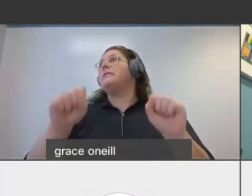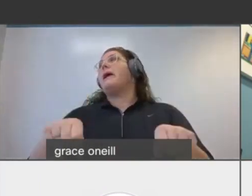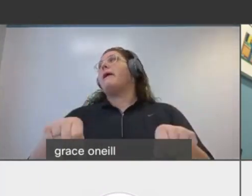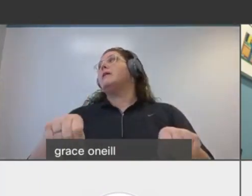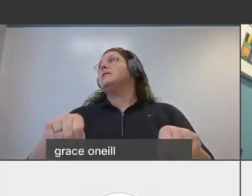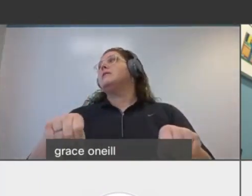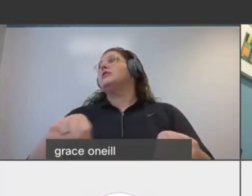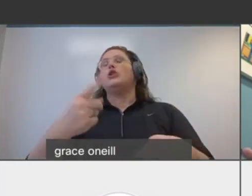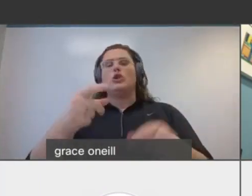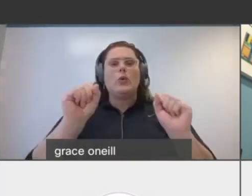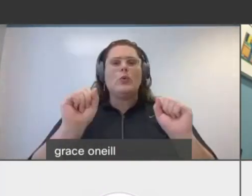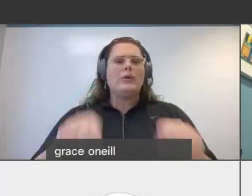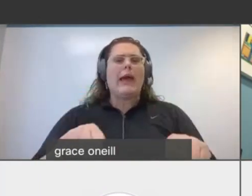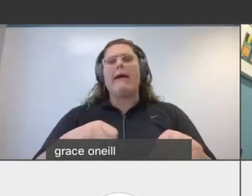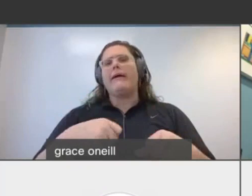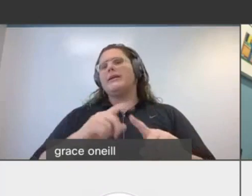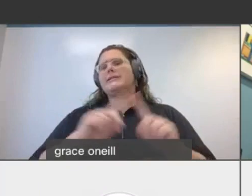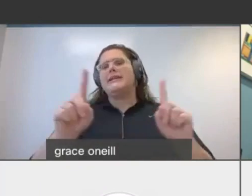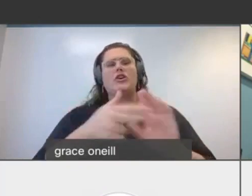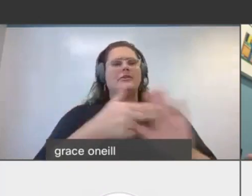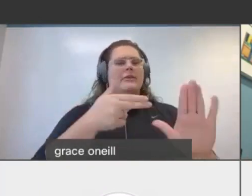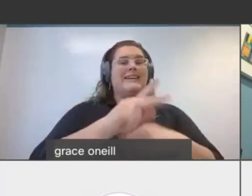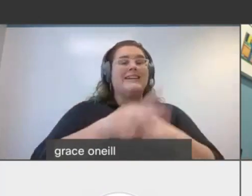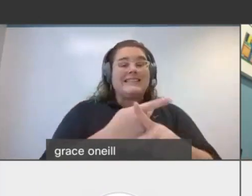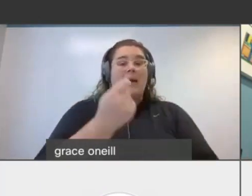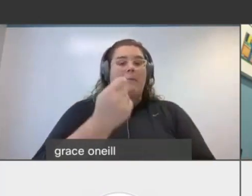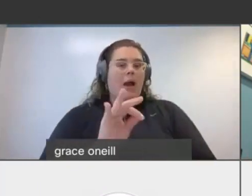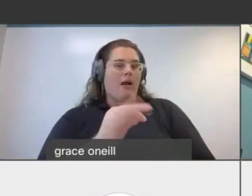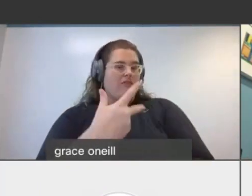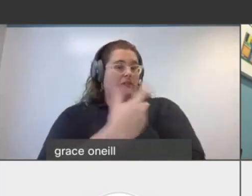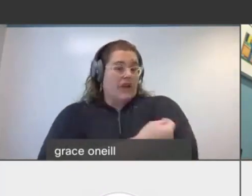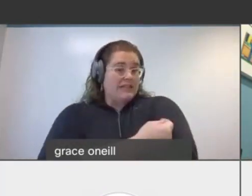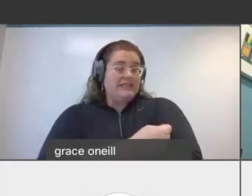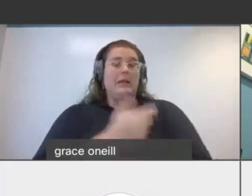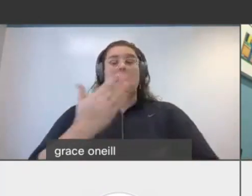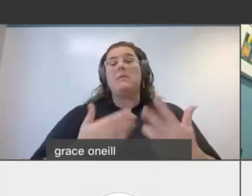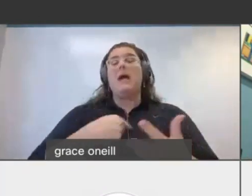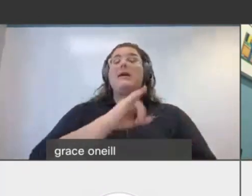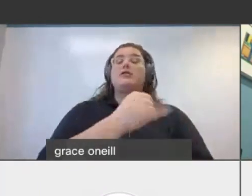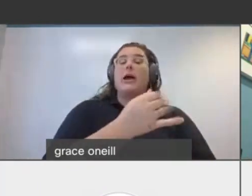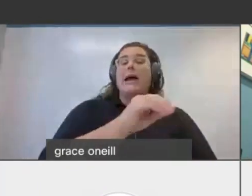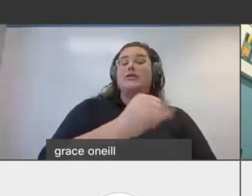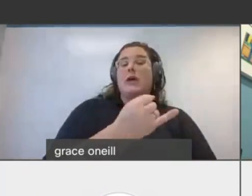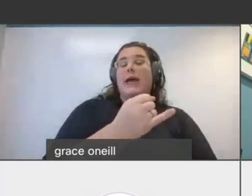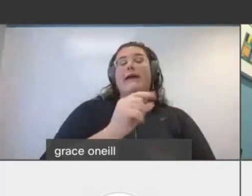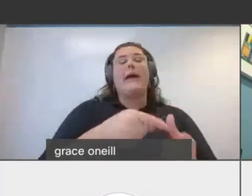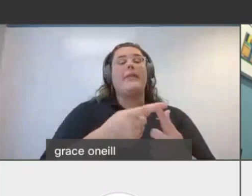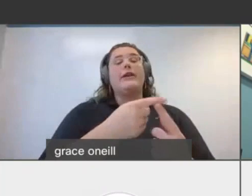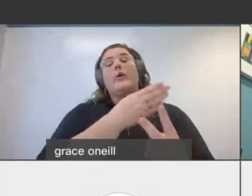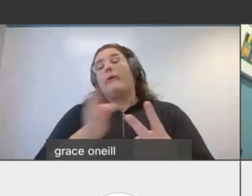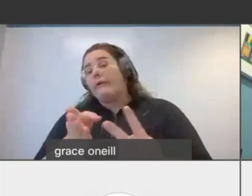that you can use a different vaccine type for your booster than the one that you received for your original 2 or 1